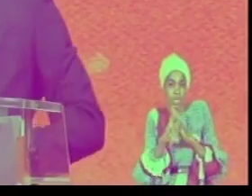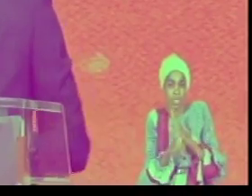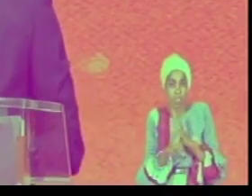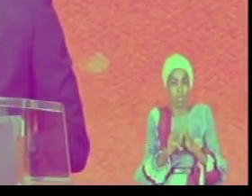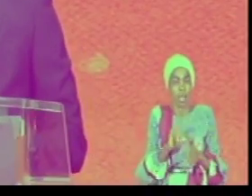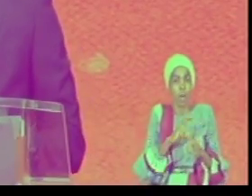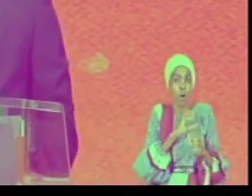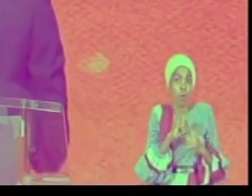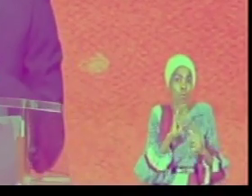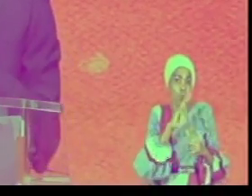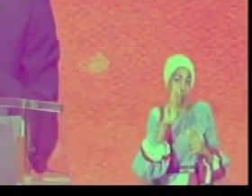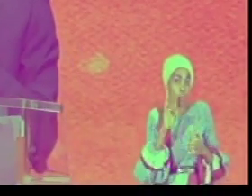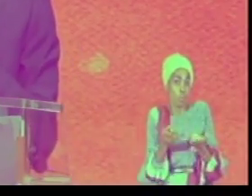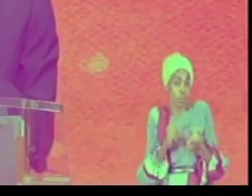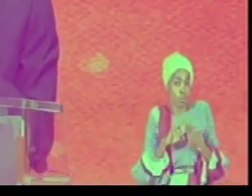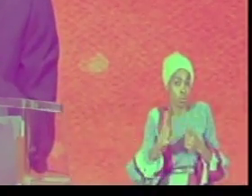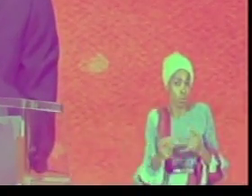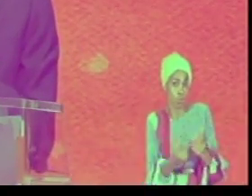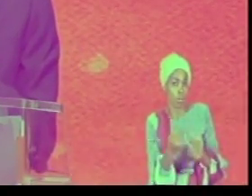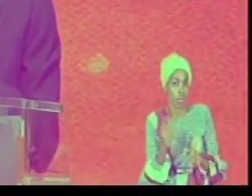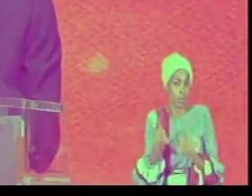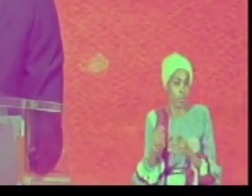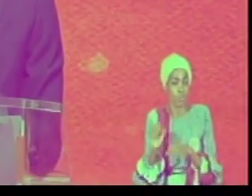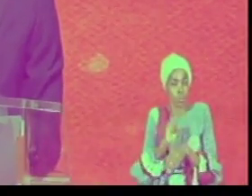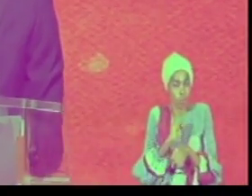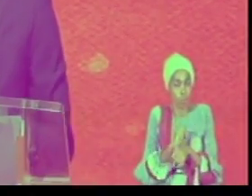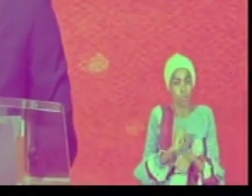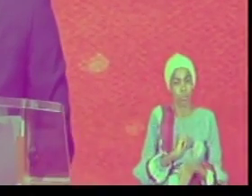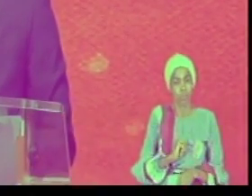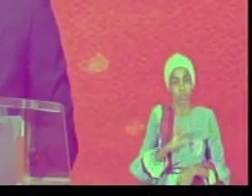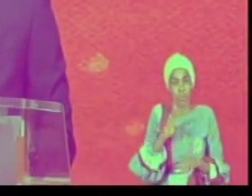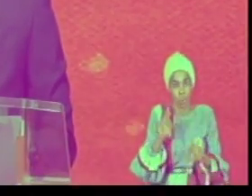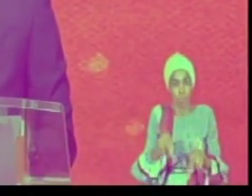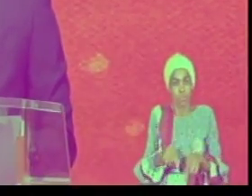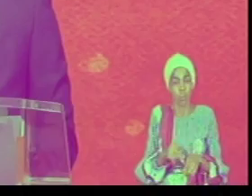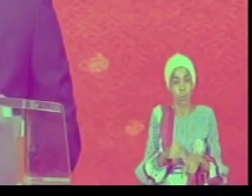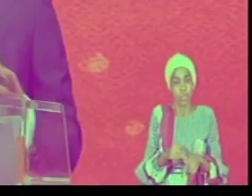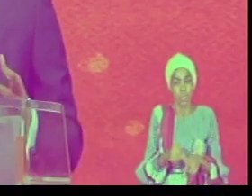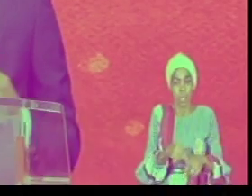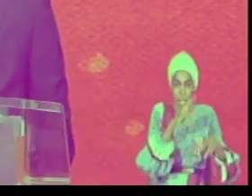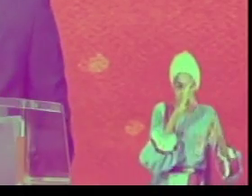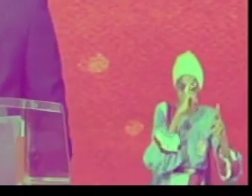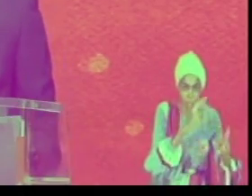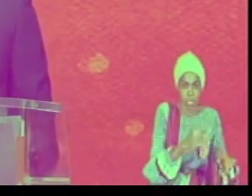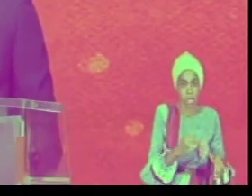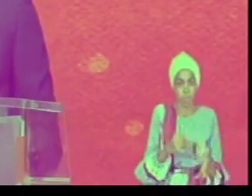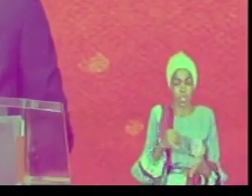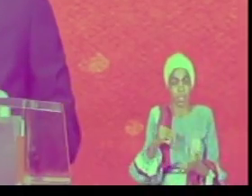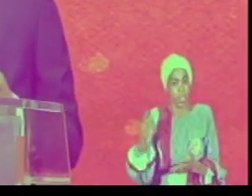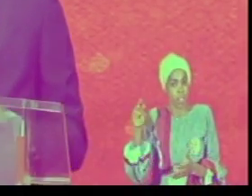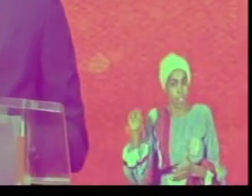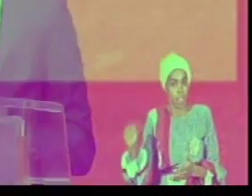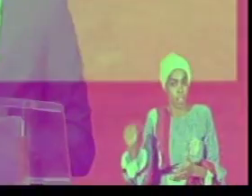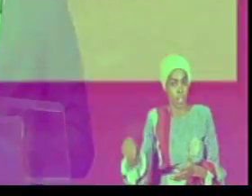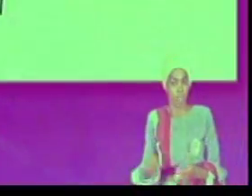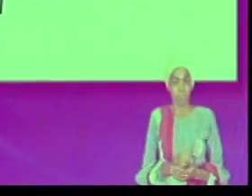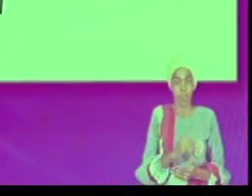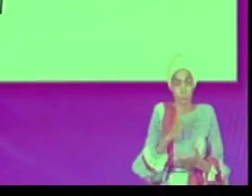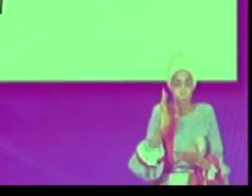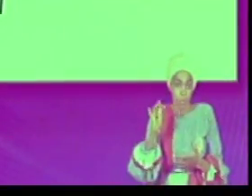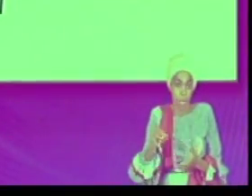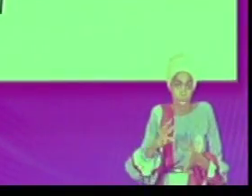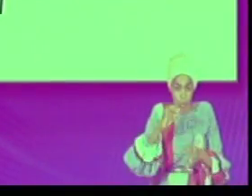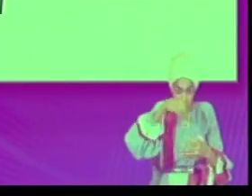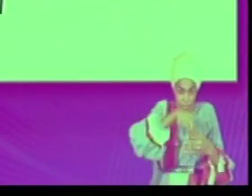showing the work. And you have the right to embellish anybody's work. Even as we write papers, those in research know. You